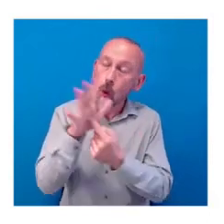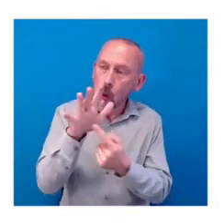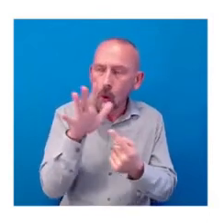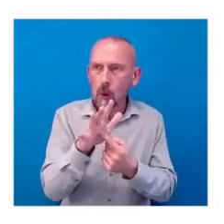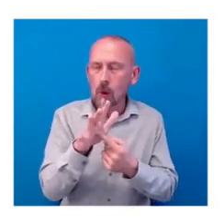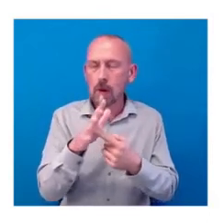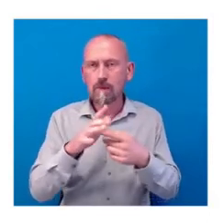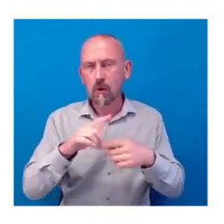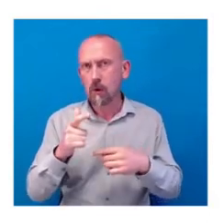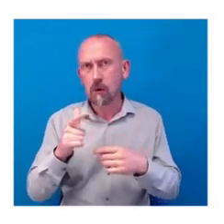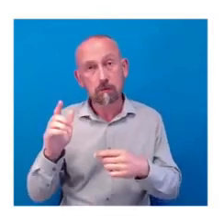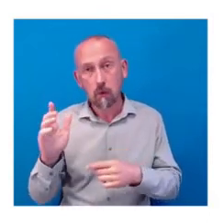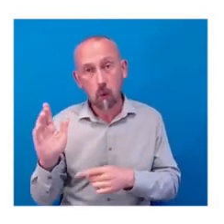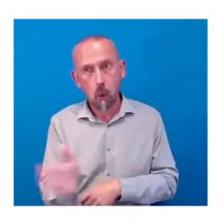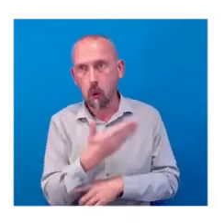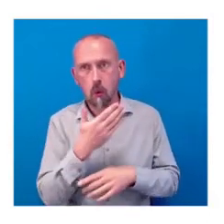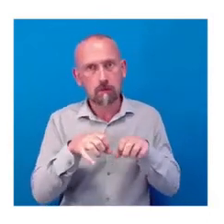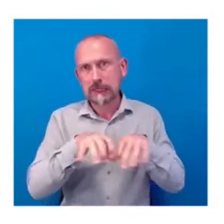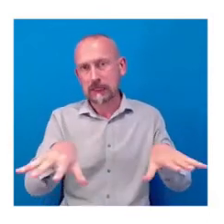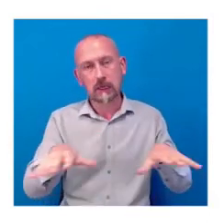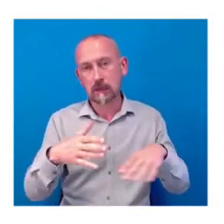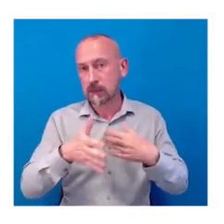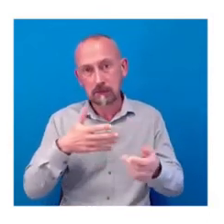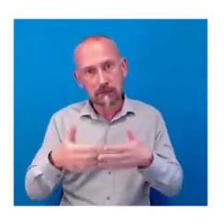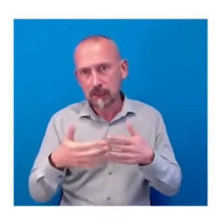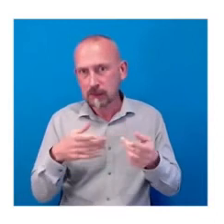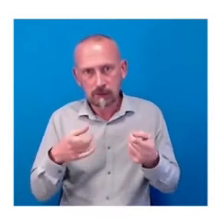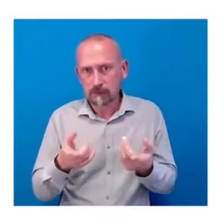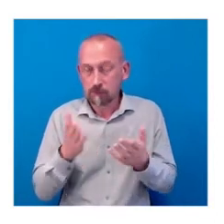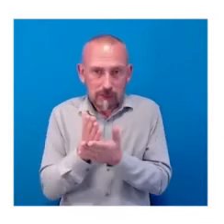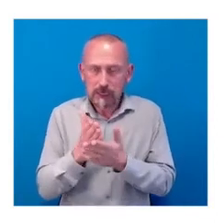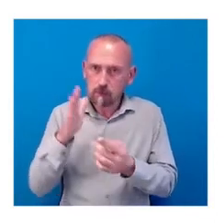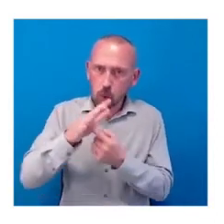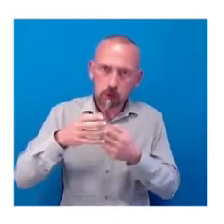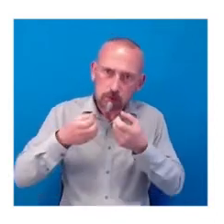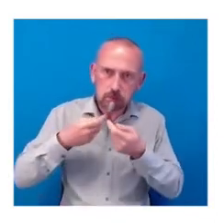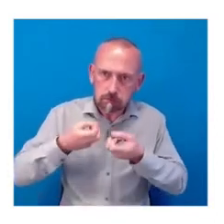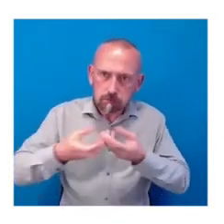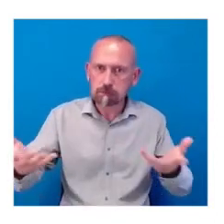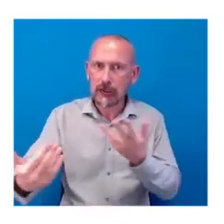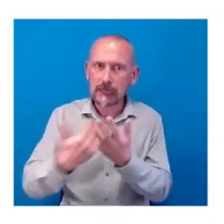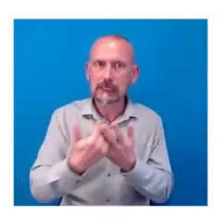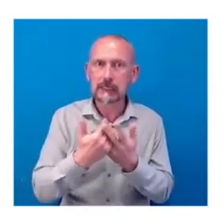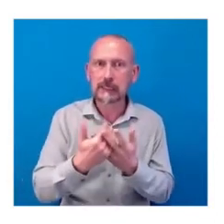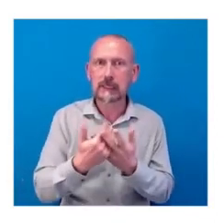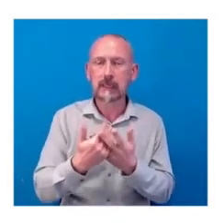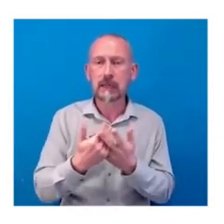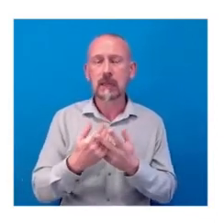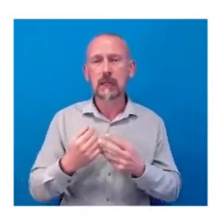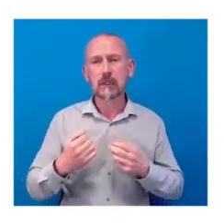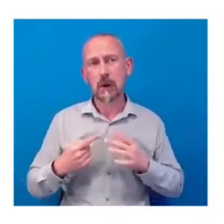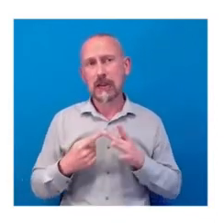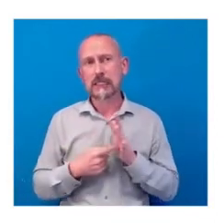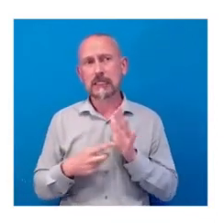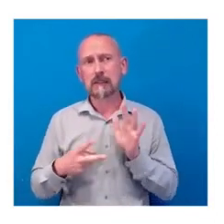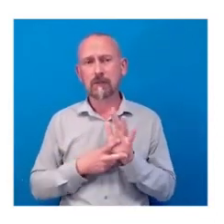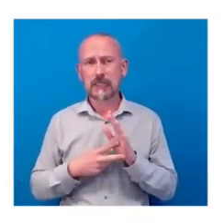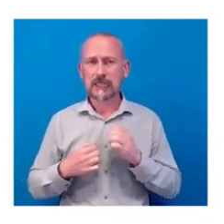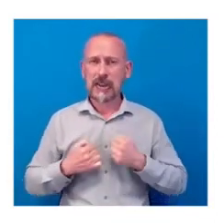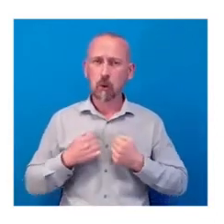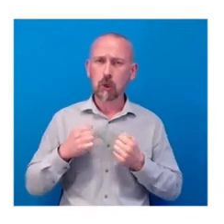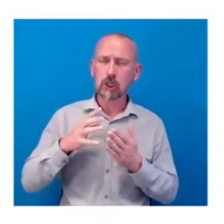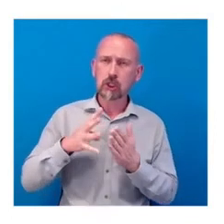really. So as with, you know, I should think quite a lot of other broadcasters, our schedules were kind of quieter, with